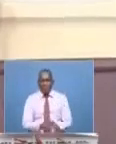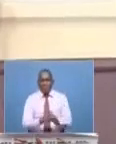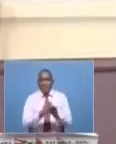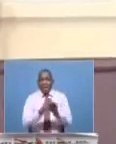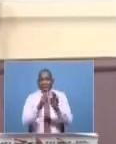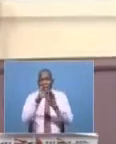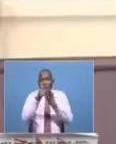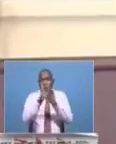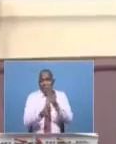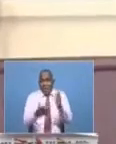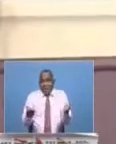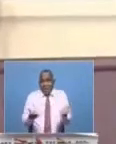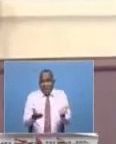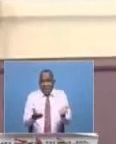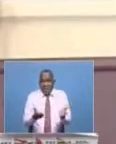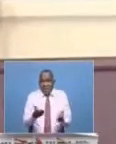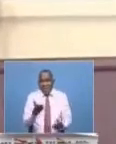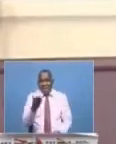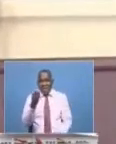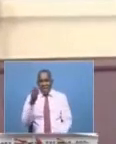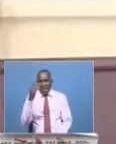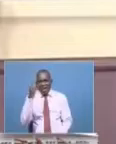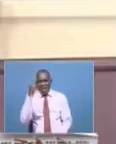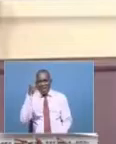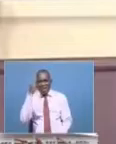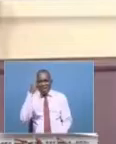refer to